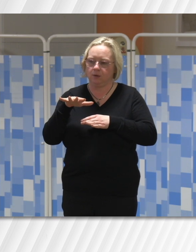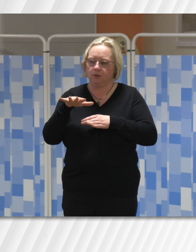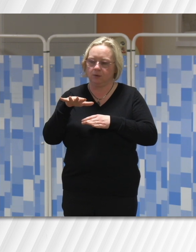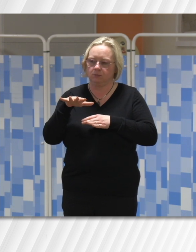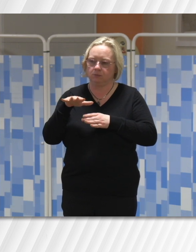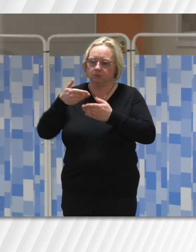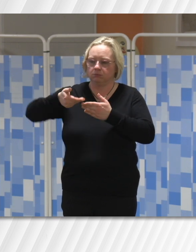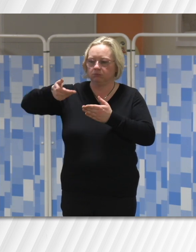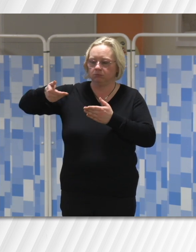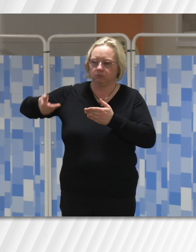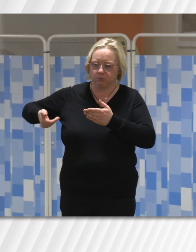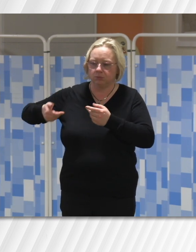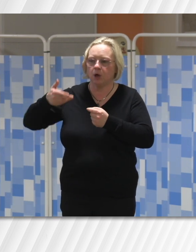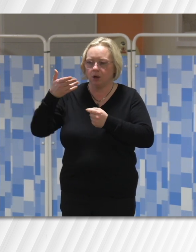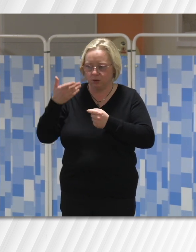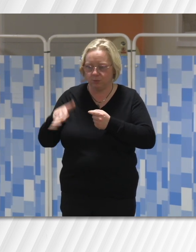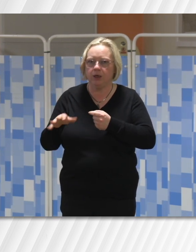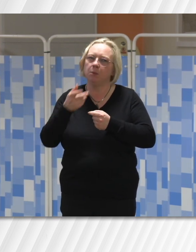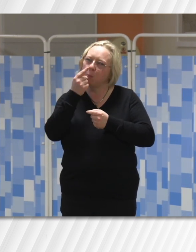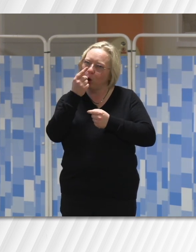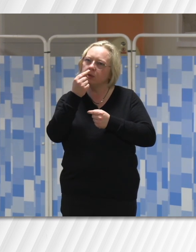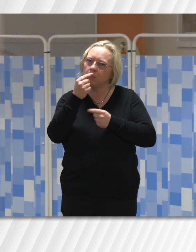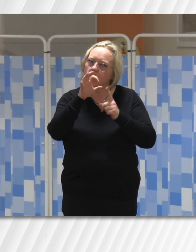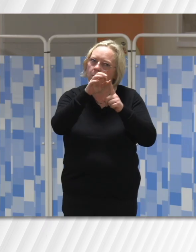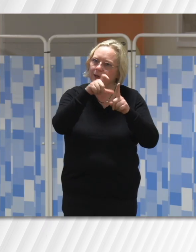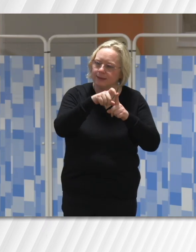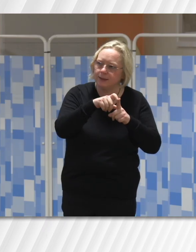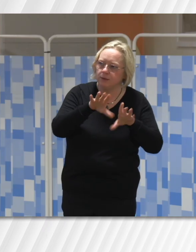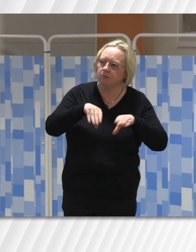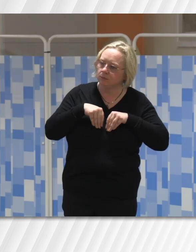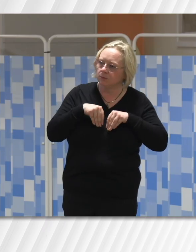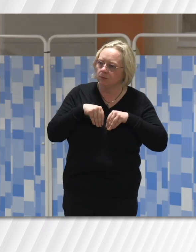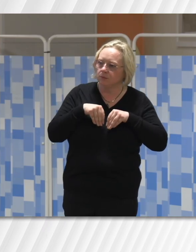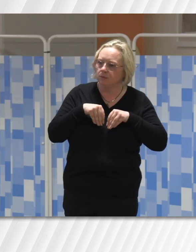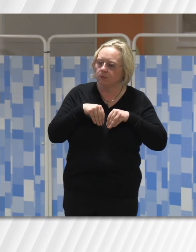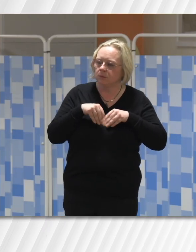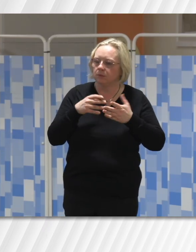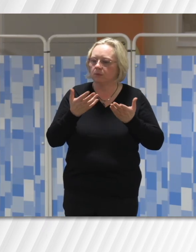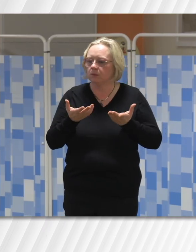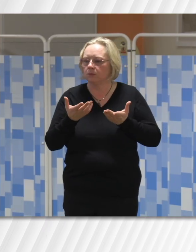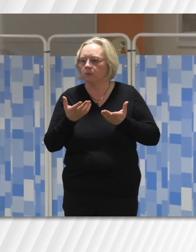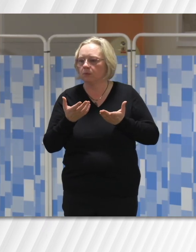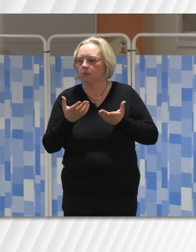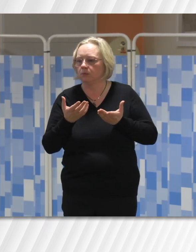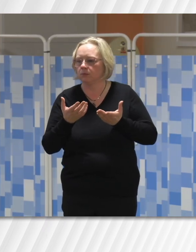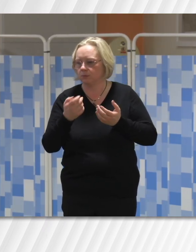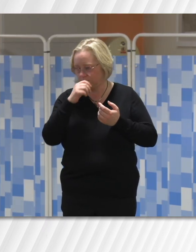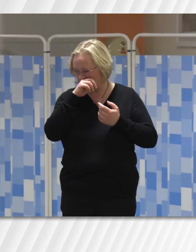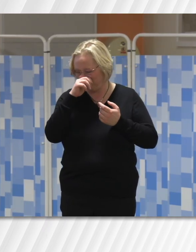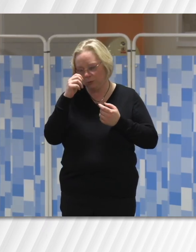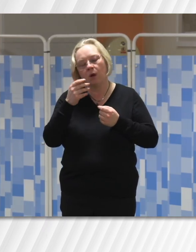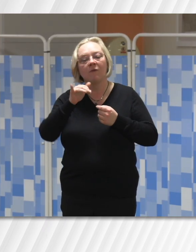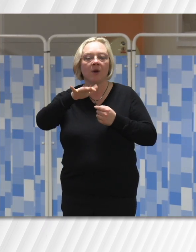dynamics that have got potential Parkinson's, or they've had family members that have probably had a